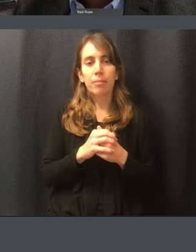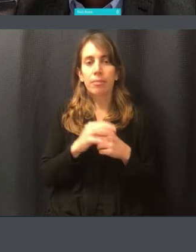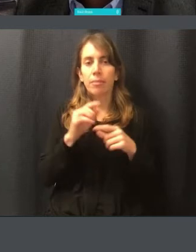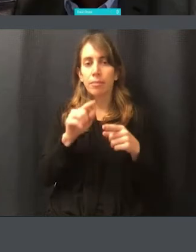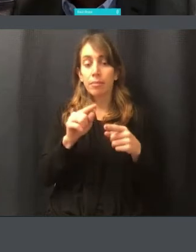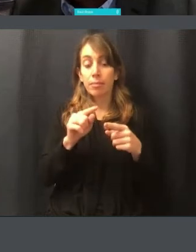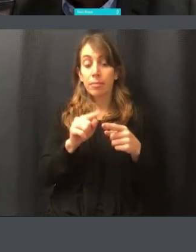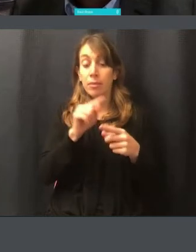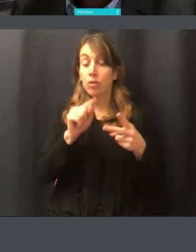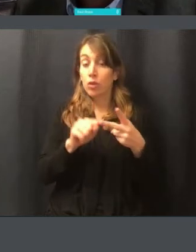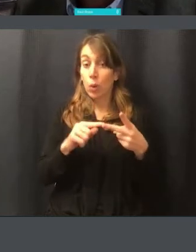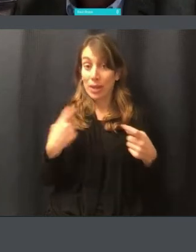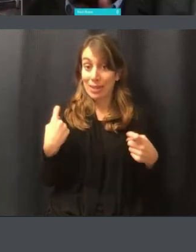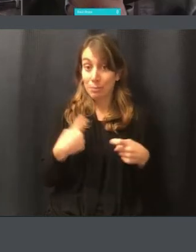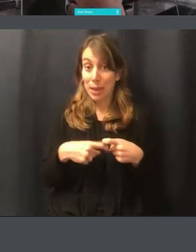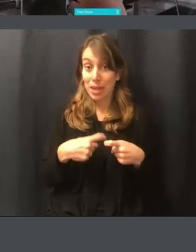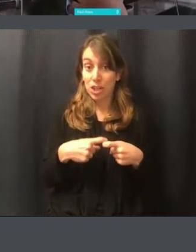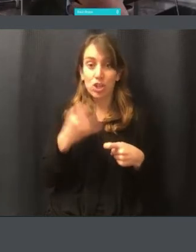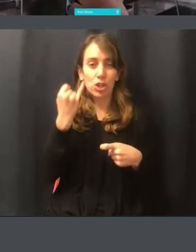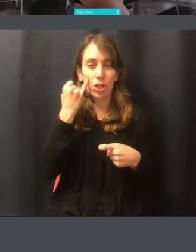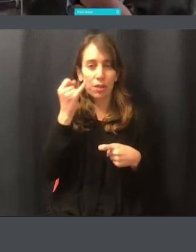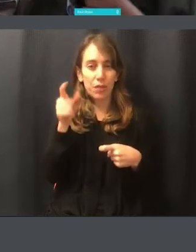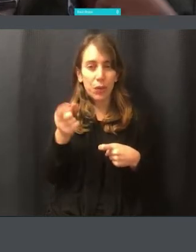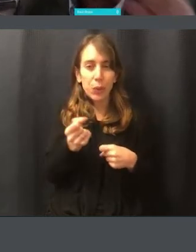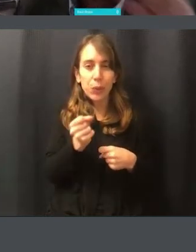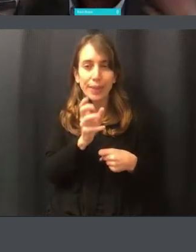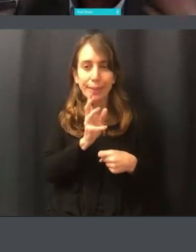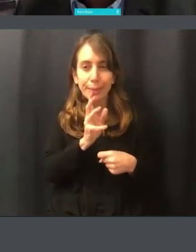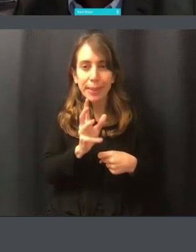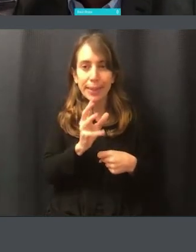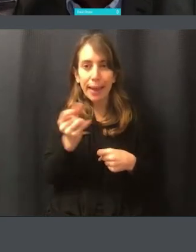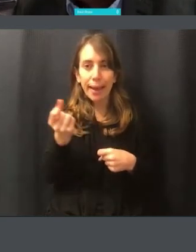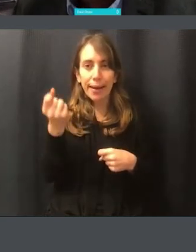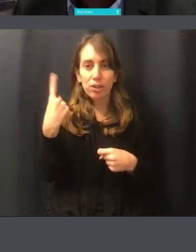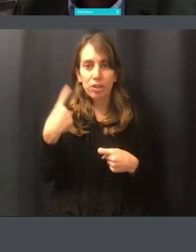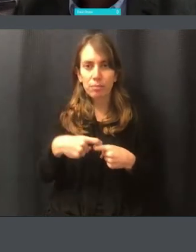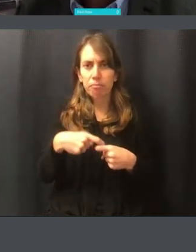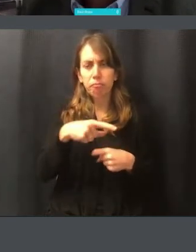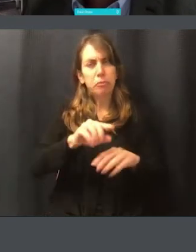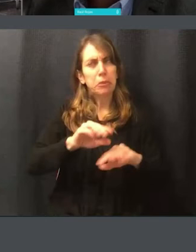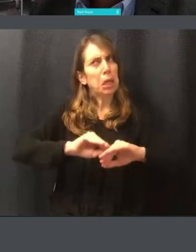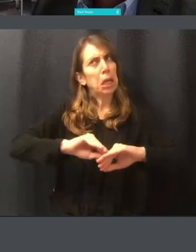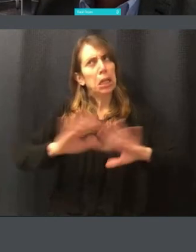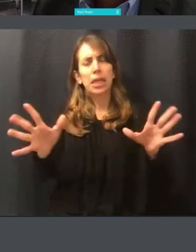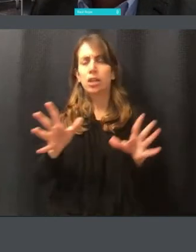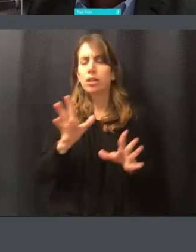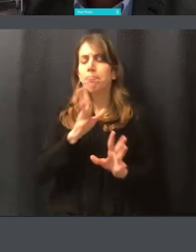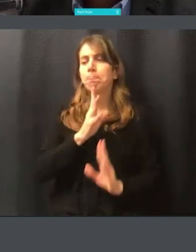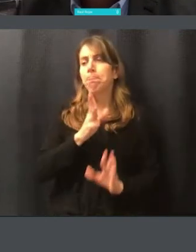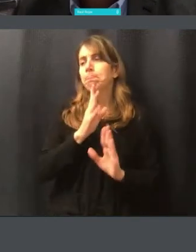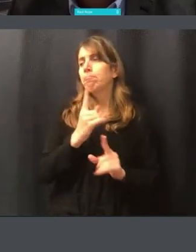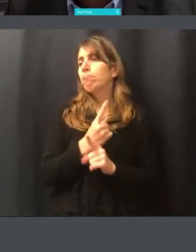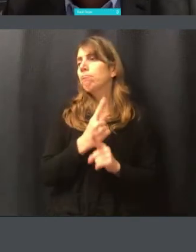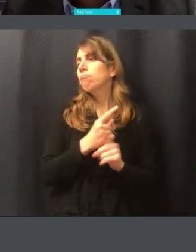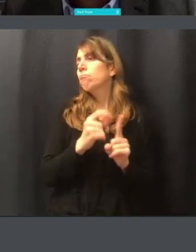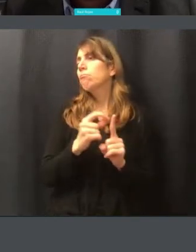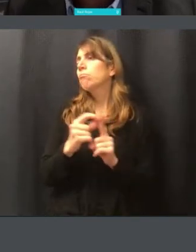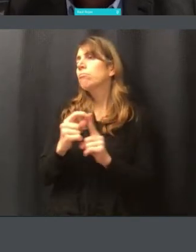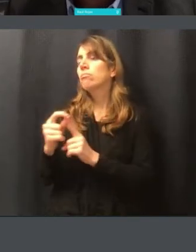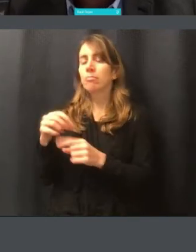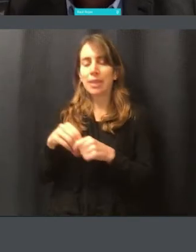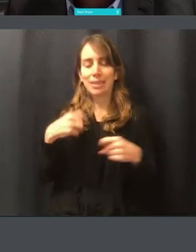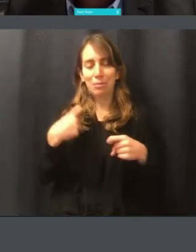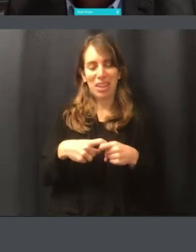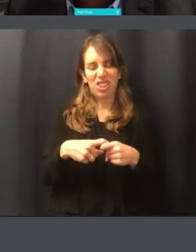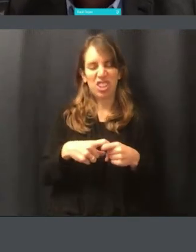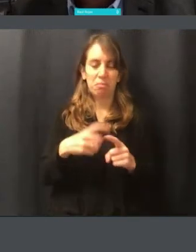But in Spanish, those of you who speak and understand Spanish, this kid's clearly talking in Spanish at 4 years, 1 month old. So about half a year